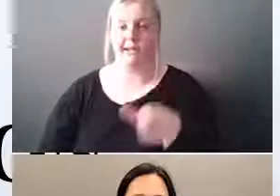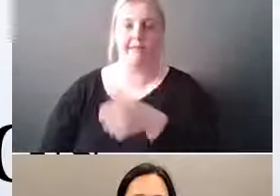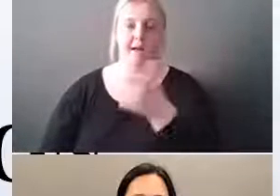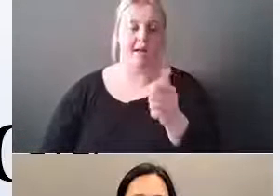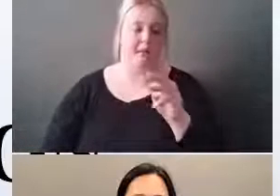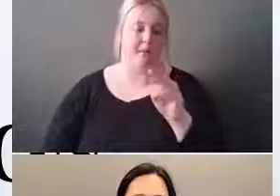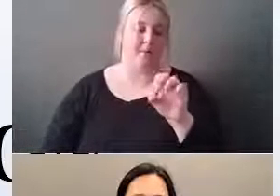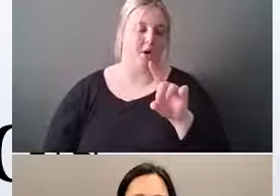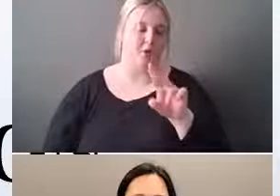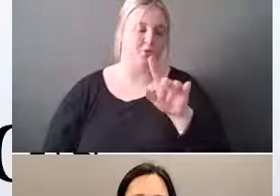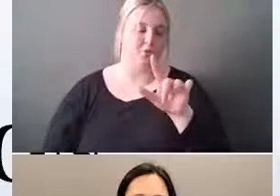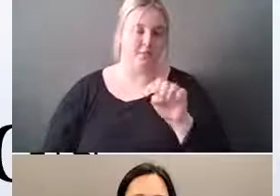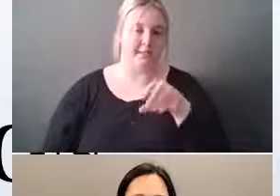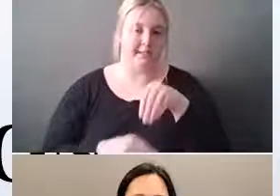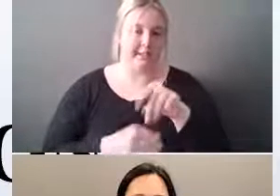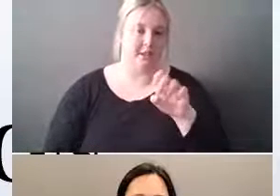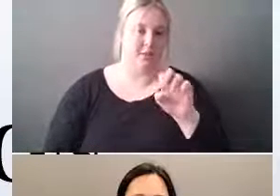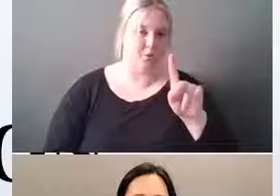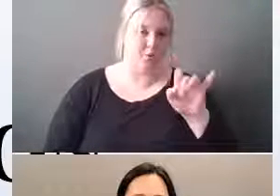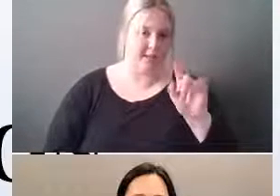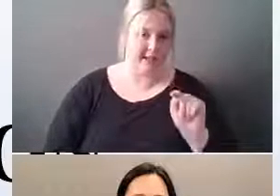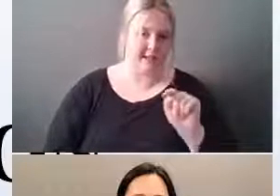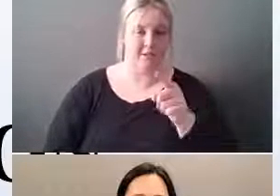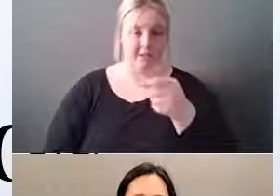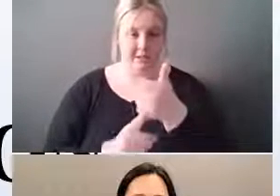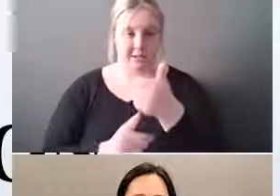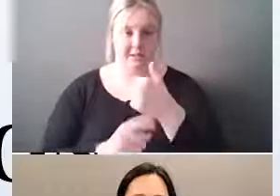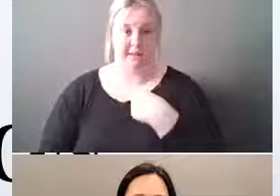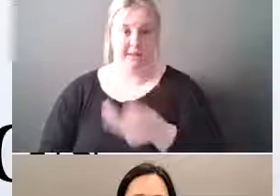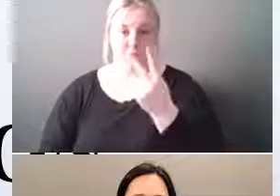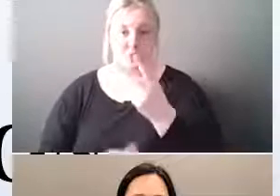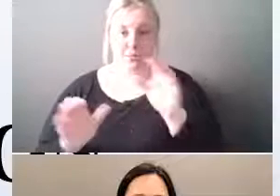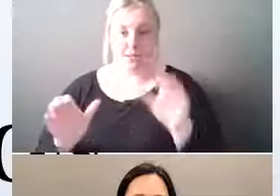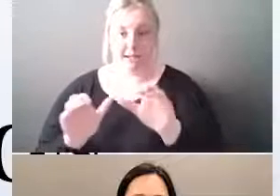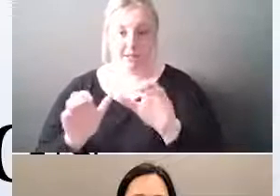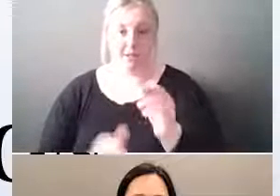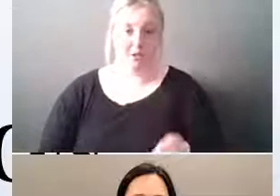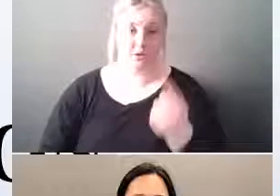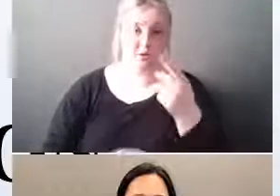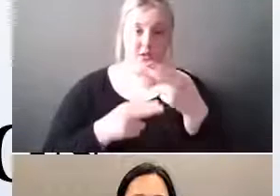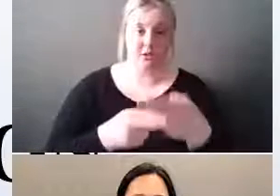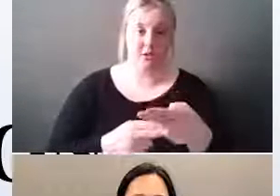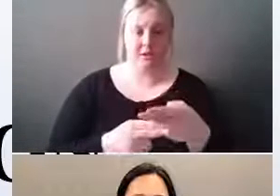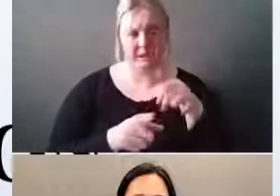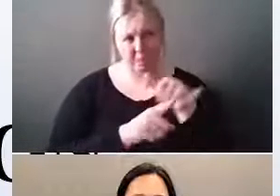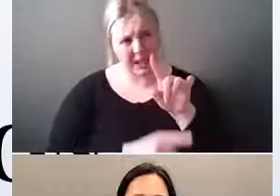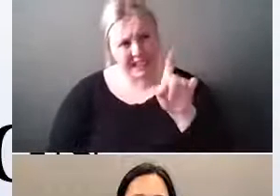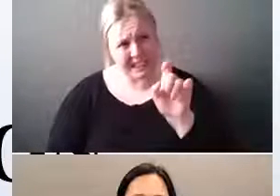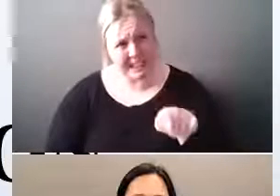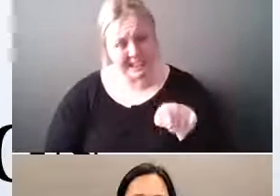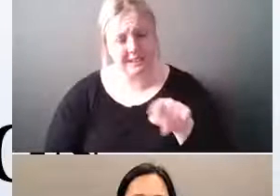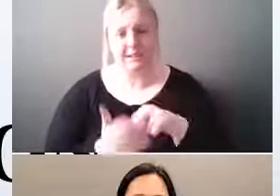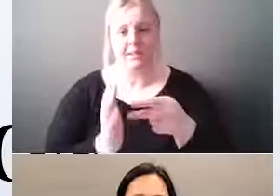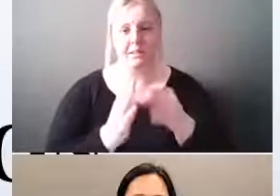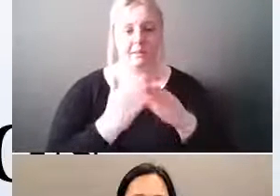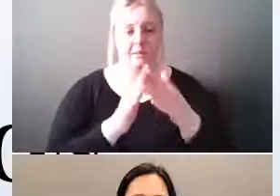the toolkit. So it's composed of 2 activities. So one is called Is It Bullying? This gives the communities a chance